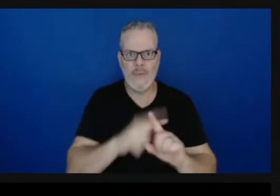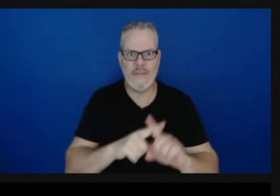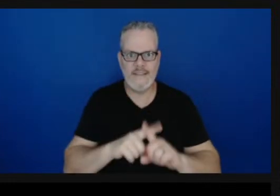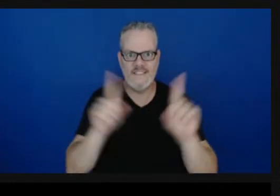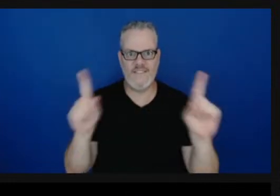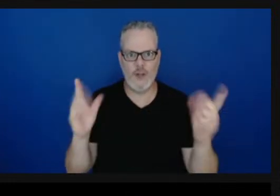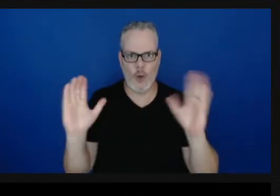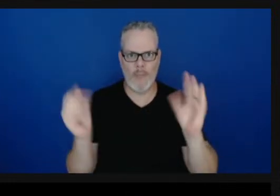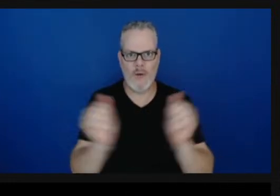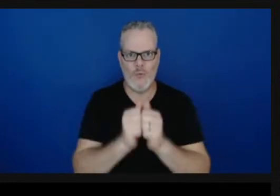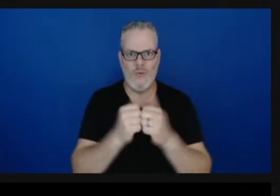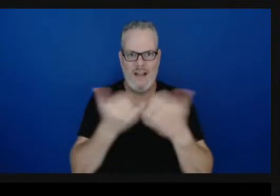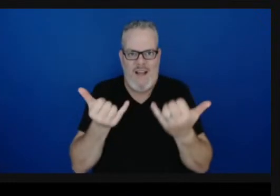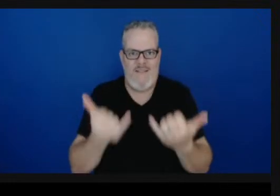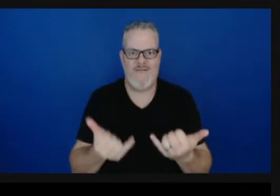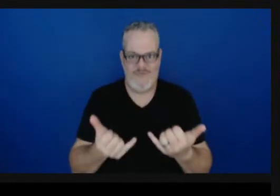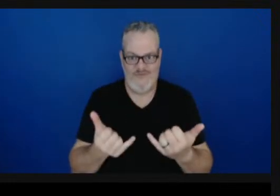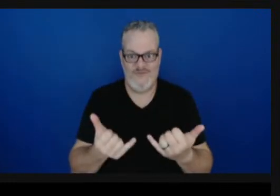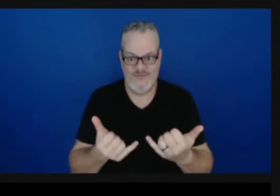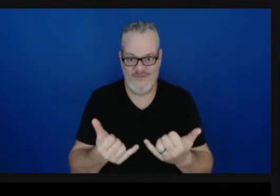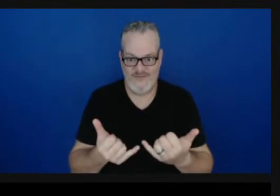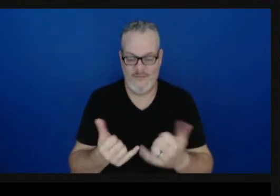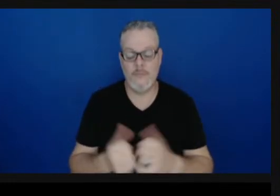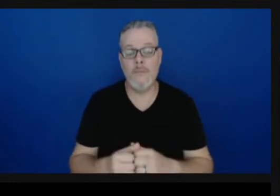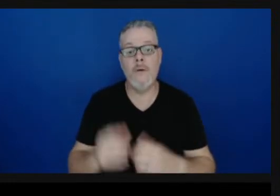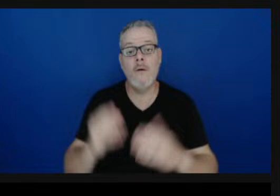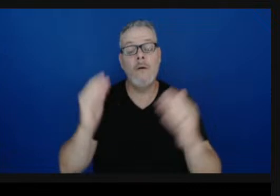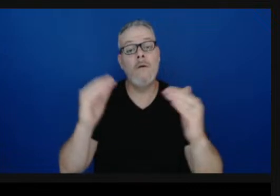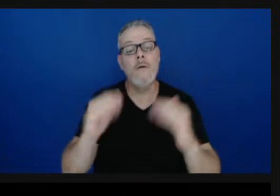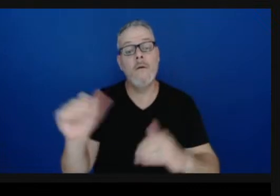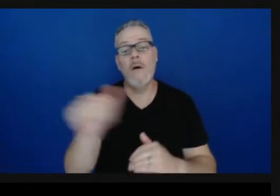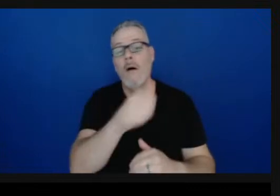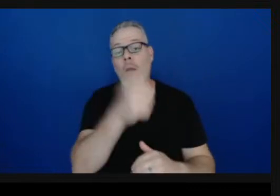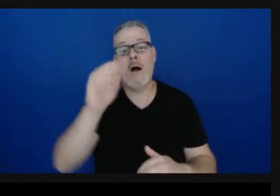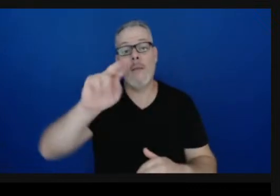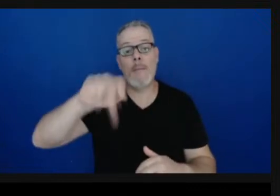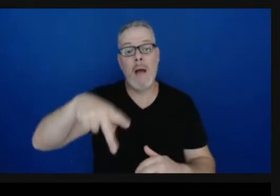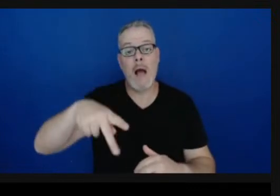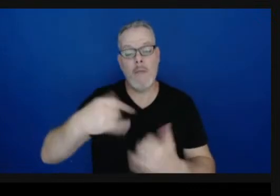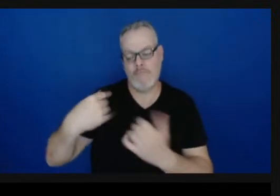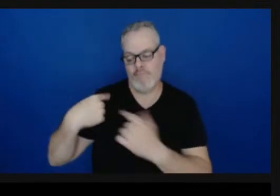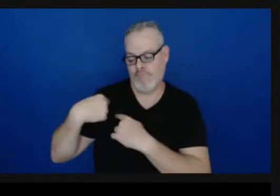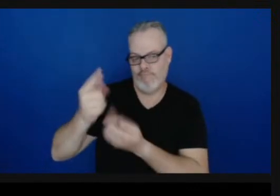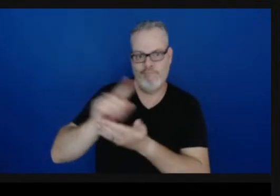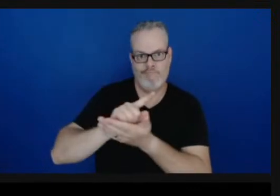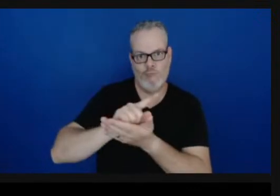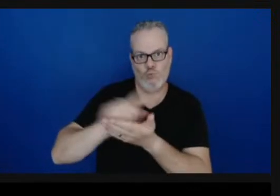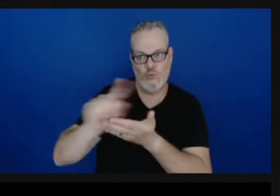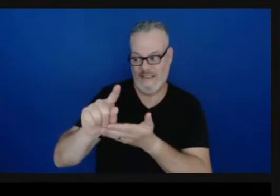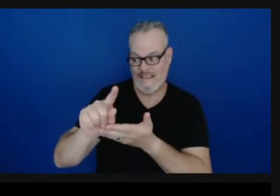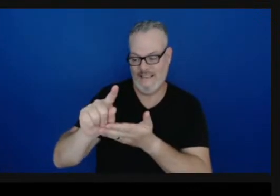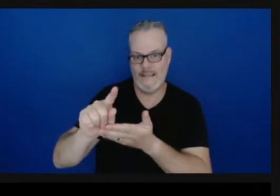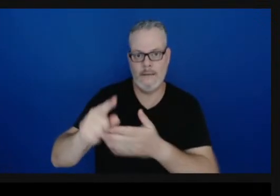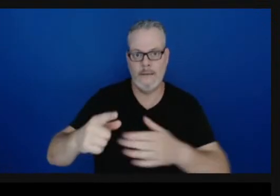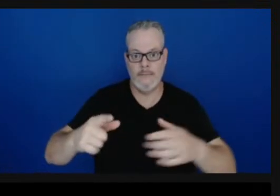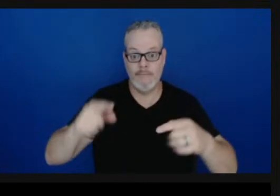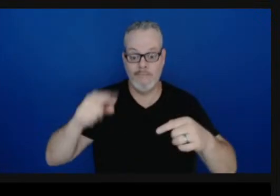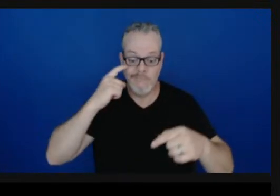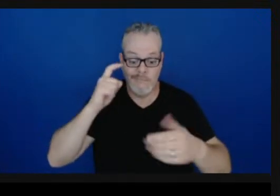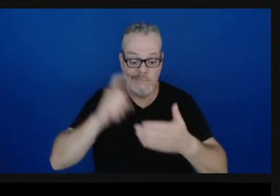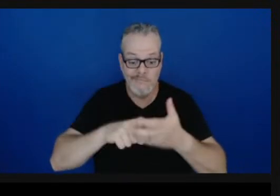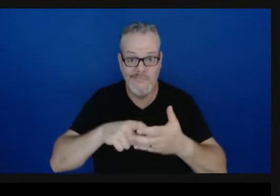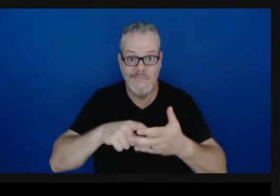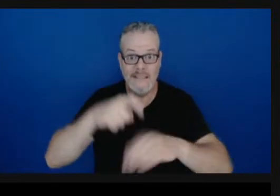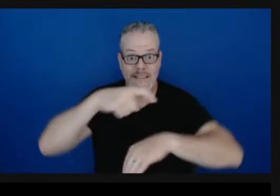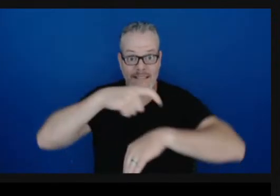what we have now. So looking at the other earthquake map just for the last 1 week now, and plotted not by time, but not by depth, but by